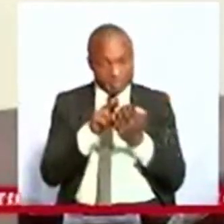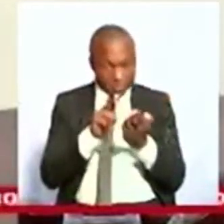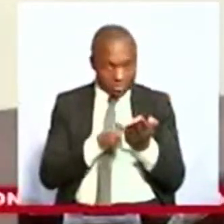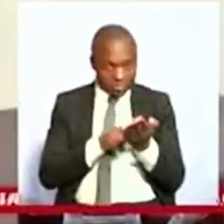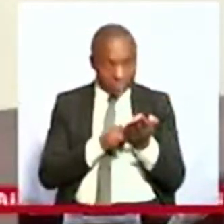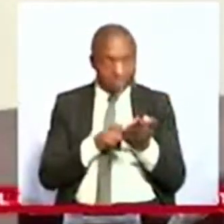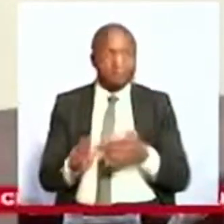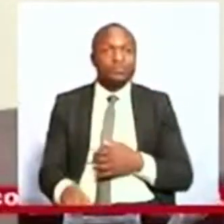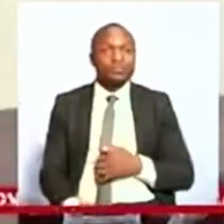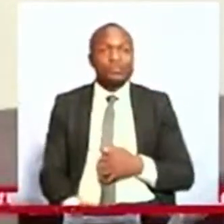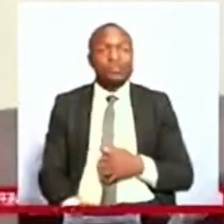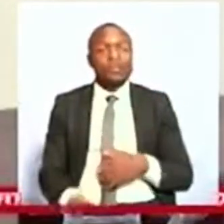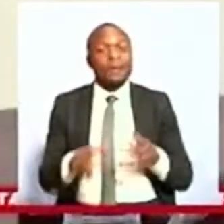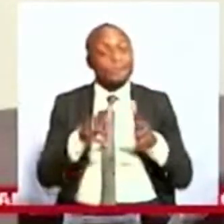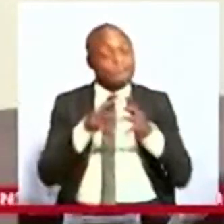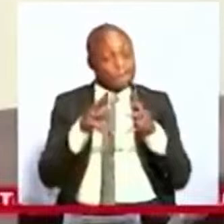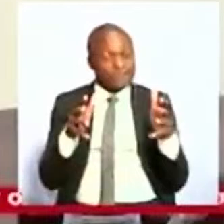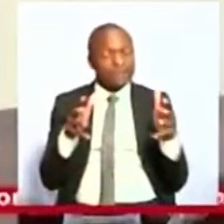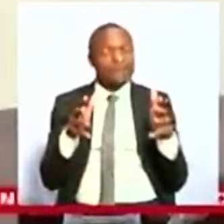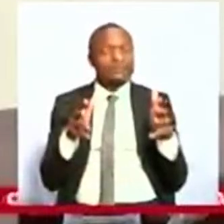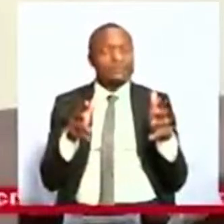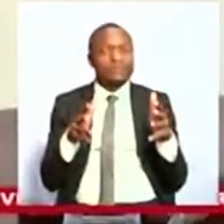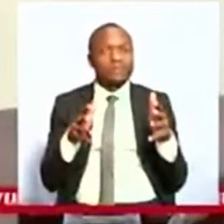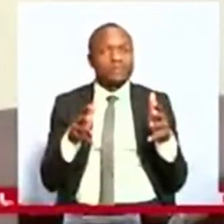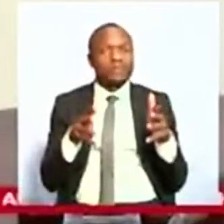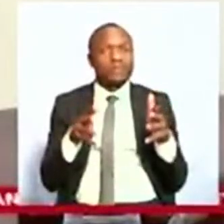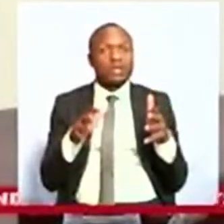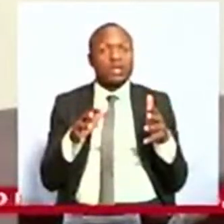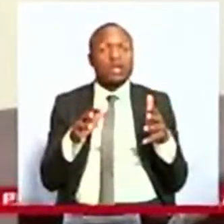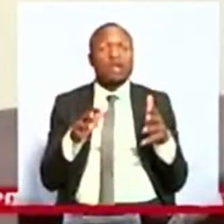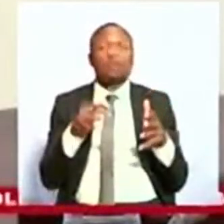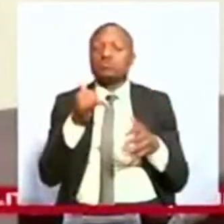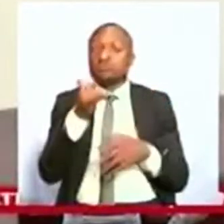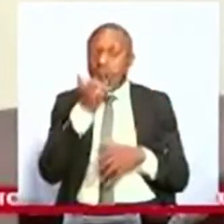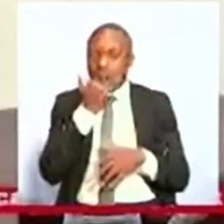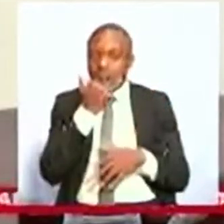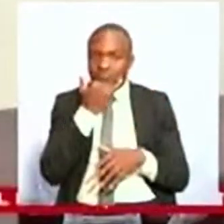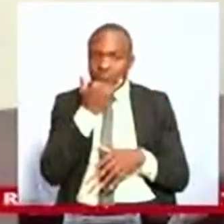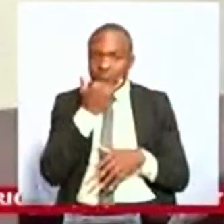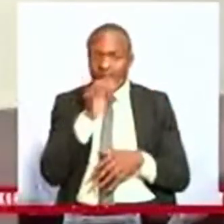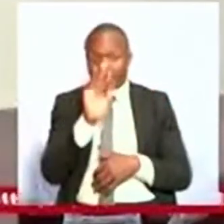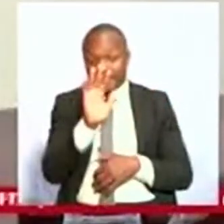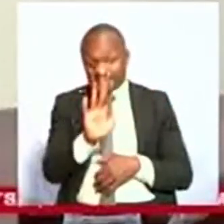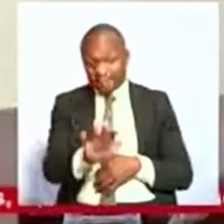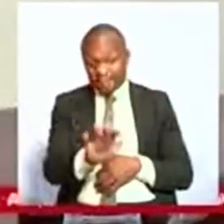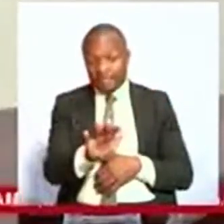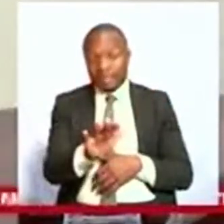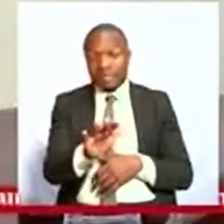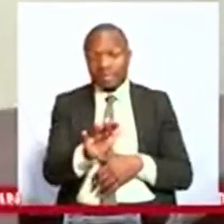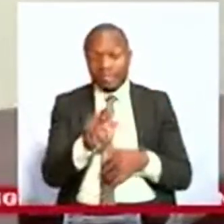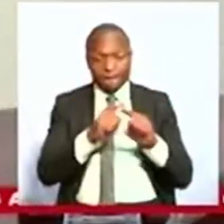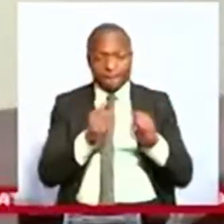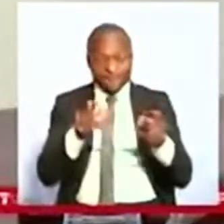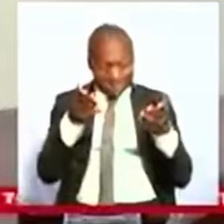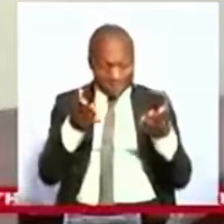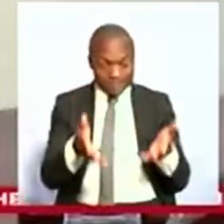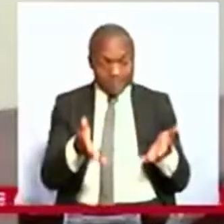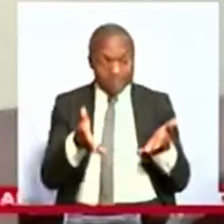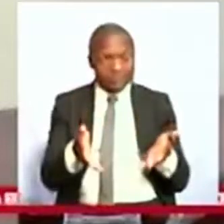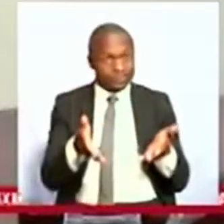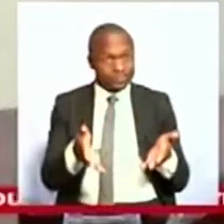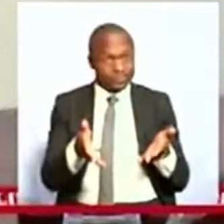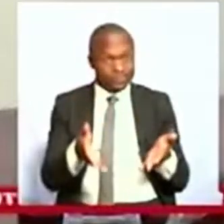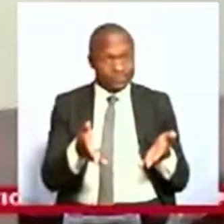where huge war crime have been there, it has exceptions. But here in